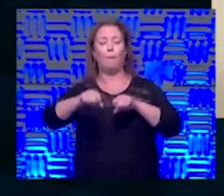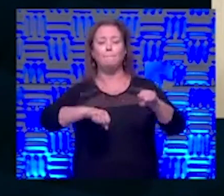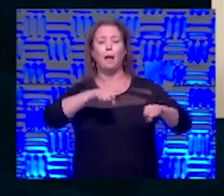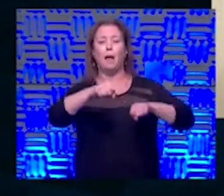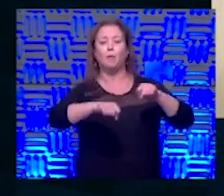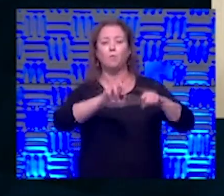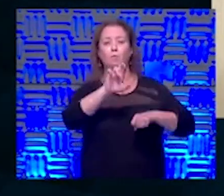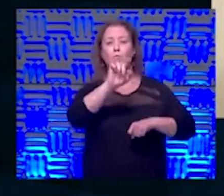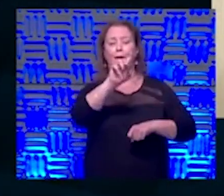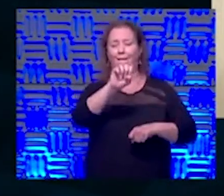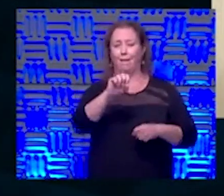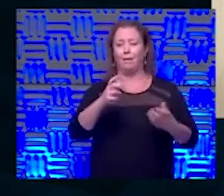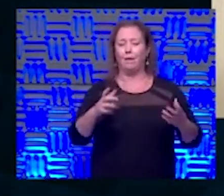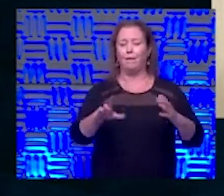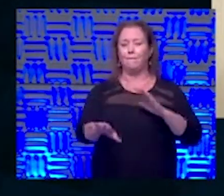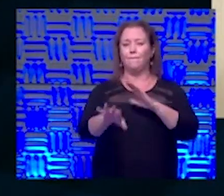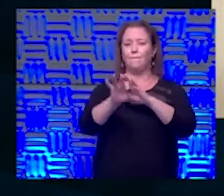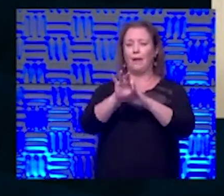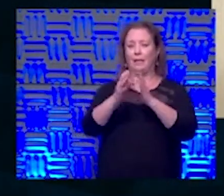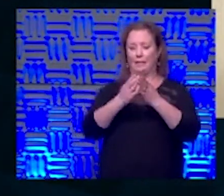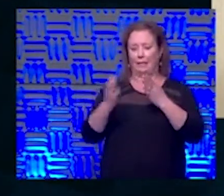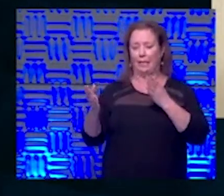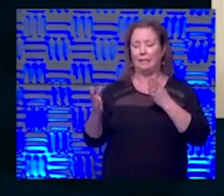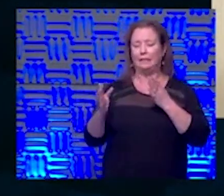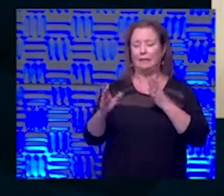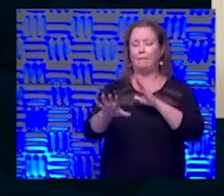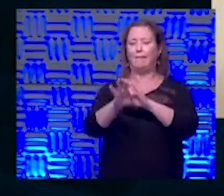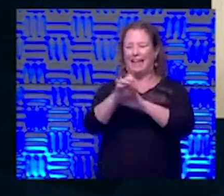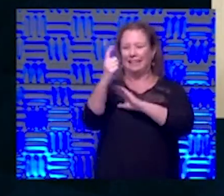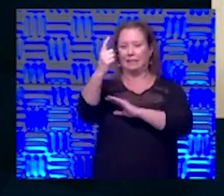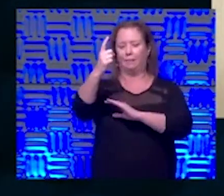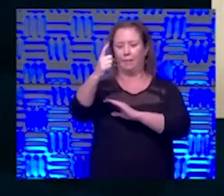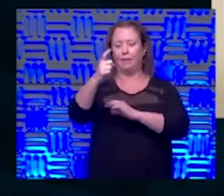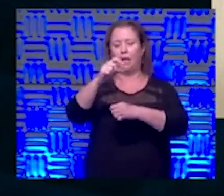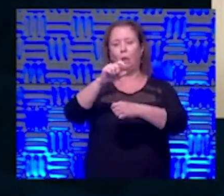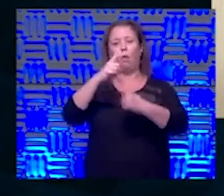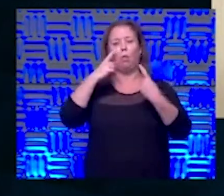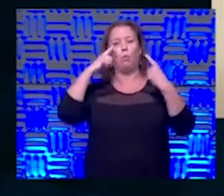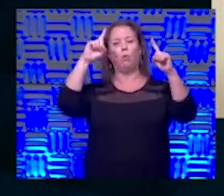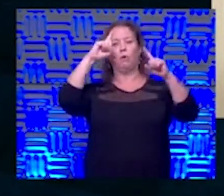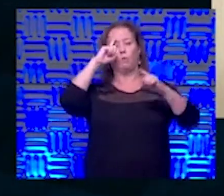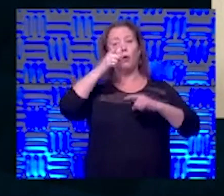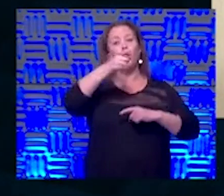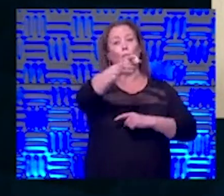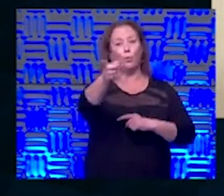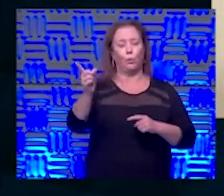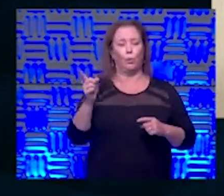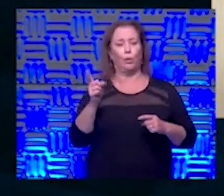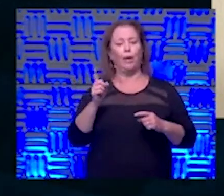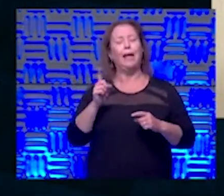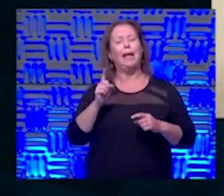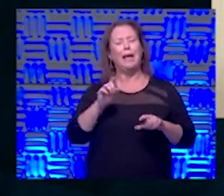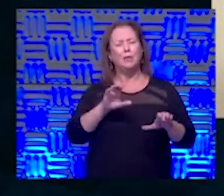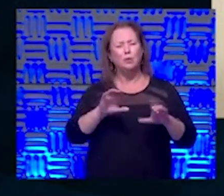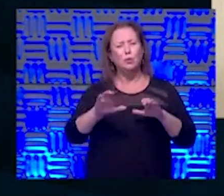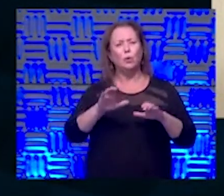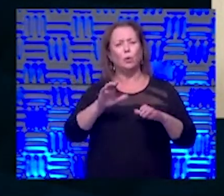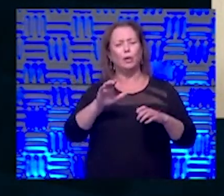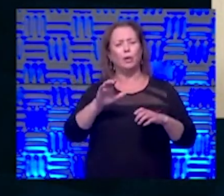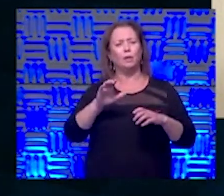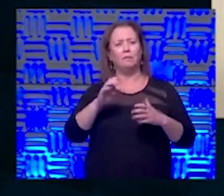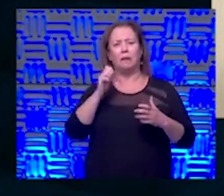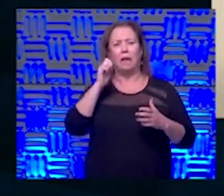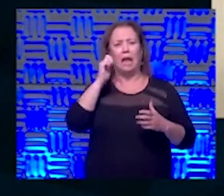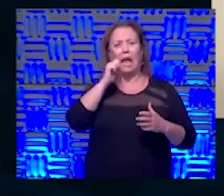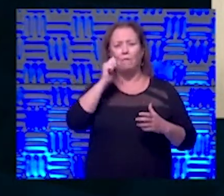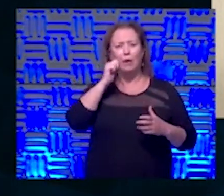But finding those things that you know fully fill your tank and doing those on a regular basis. And by regular, I mean like